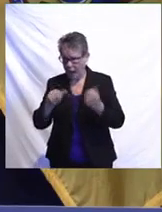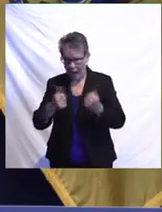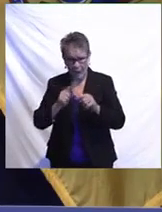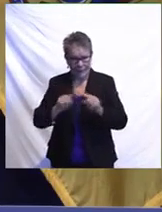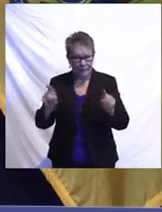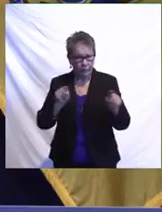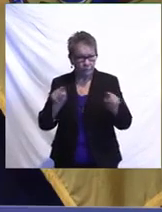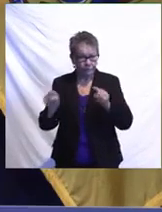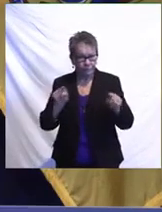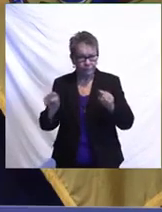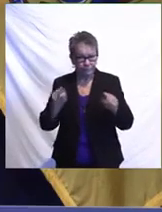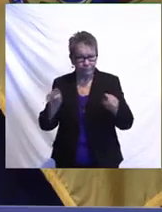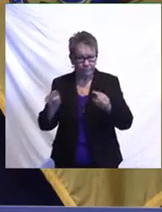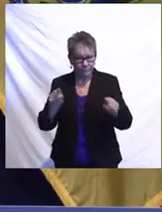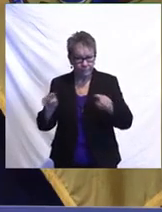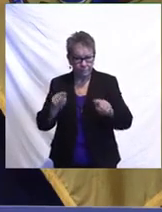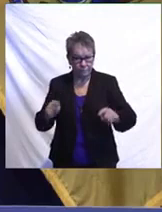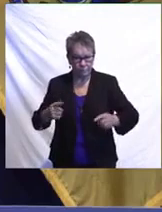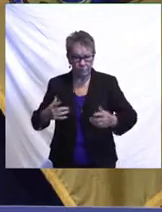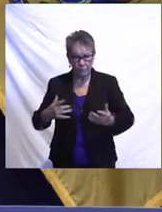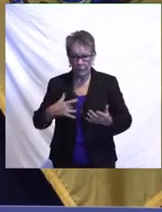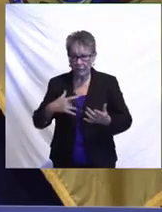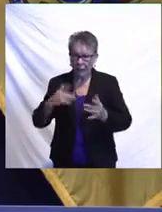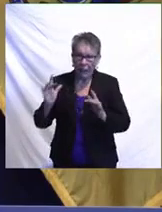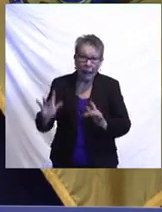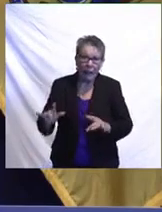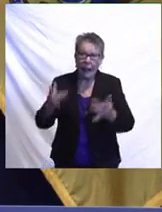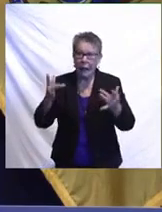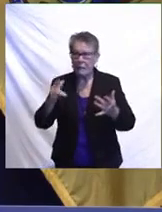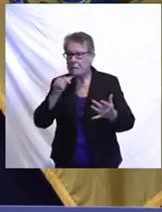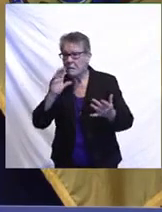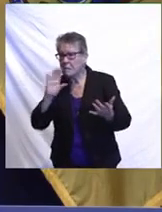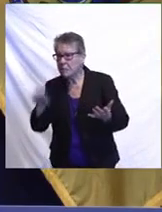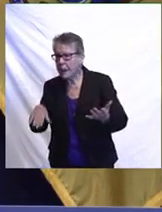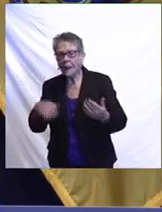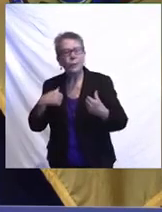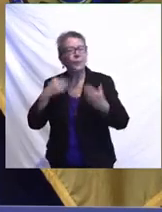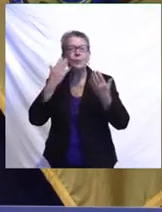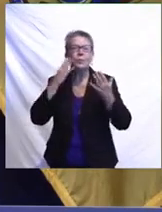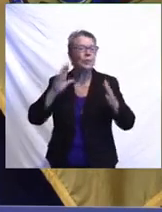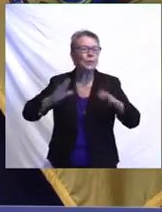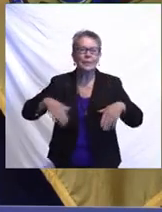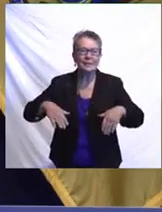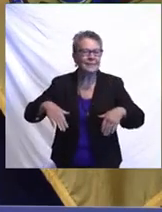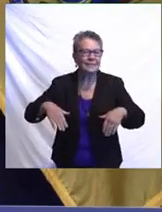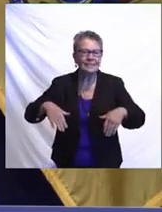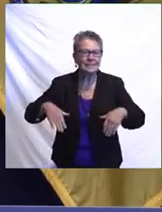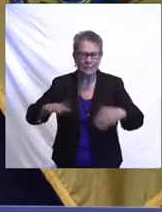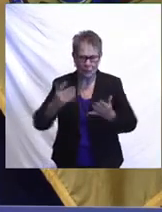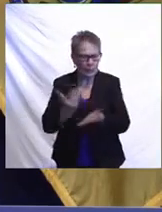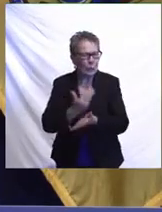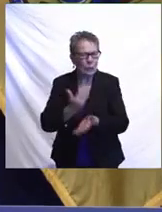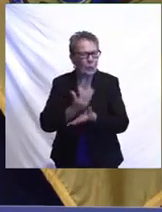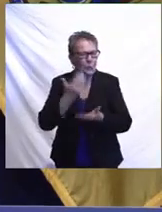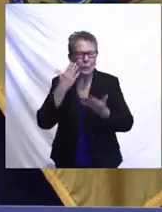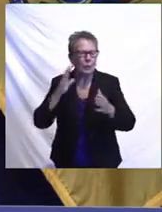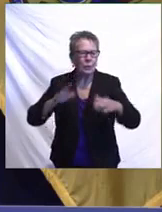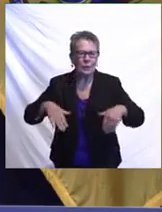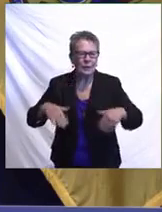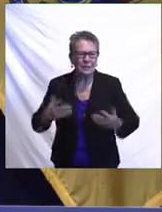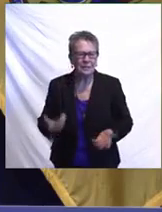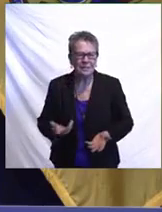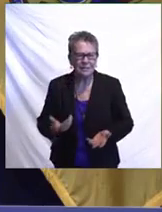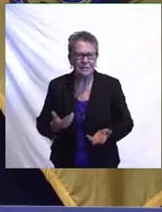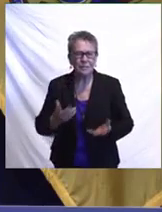just mild symptoms? I think you're going to say we don't know enough yet, but that's one question. On something like this, I worry more